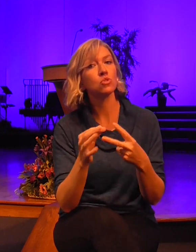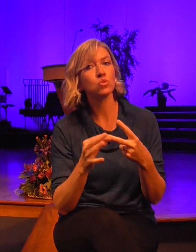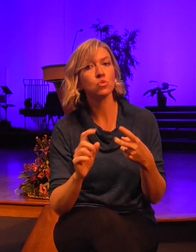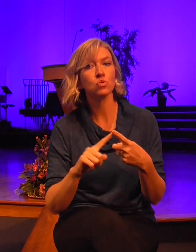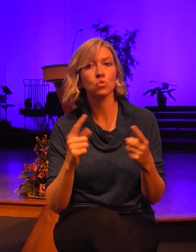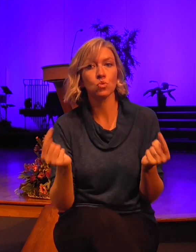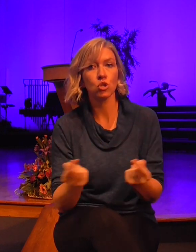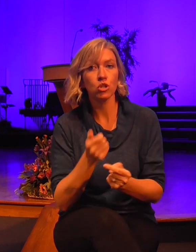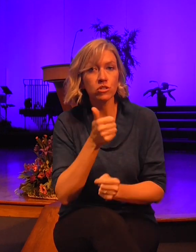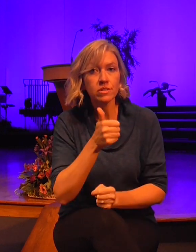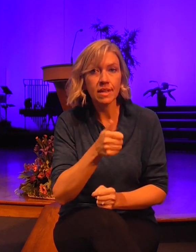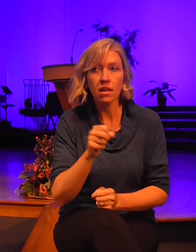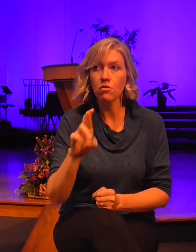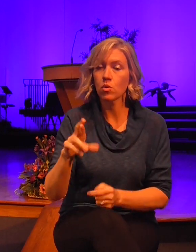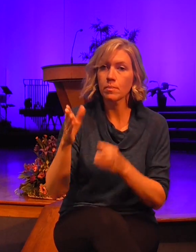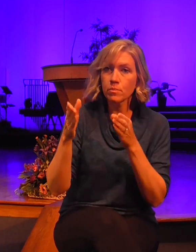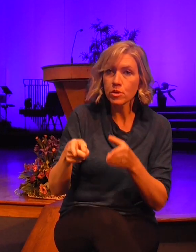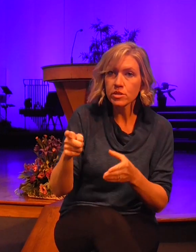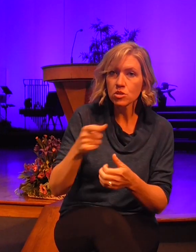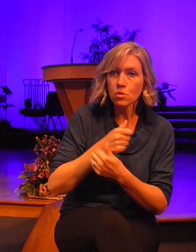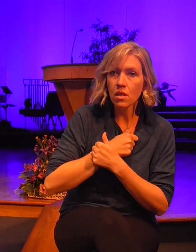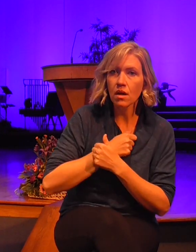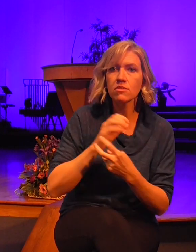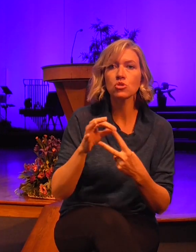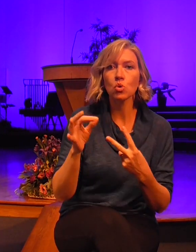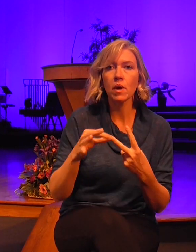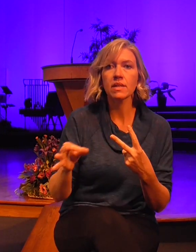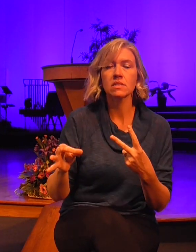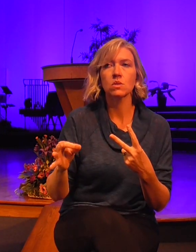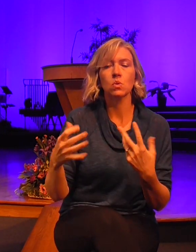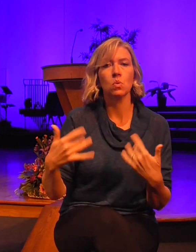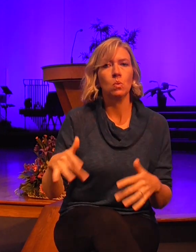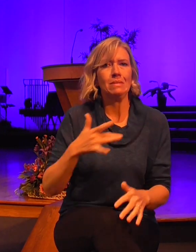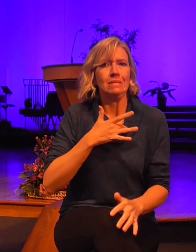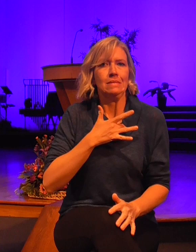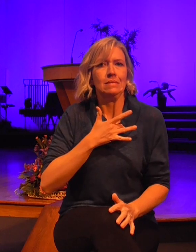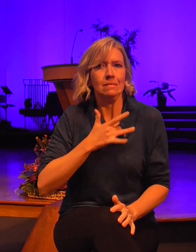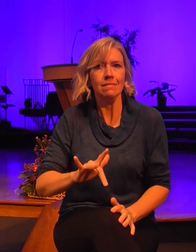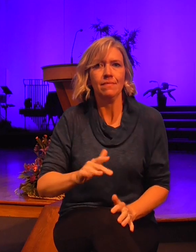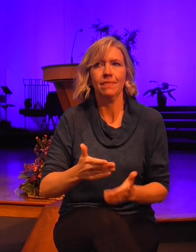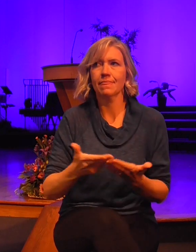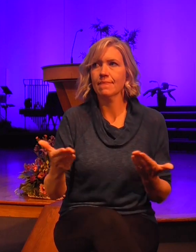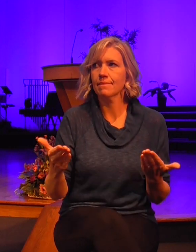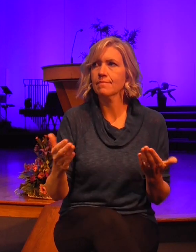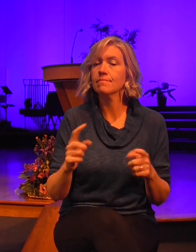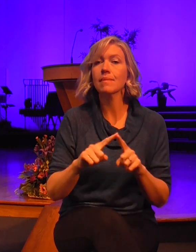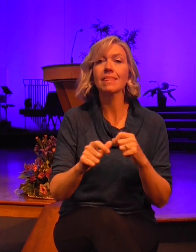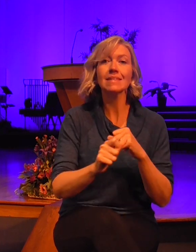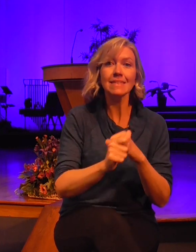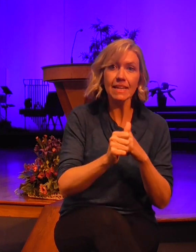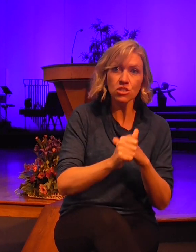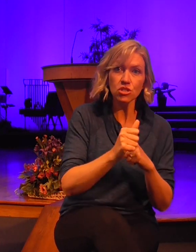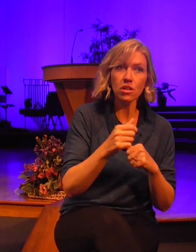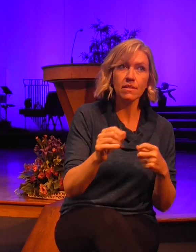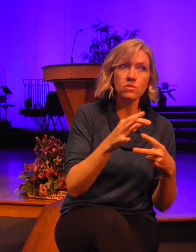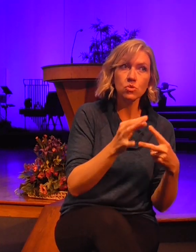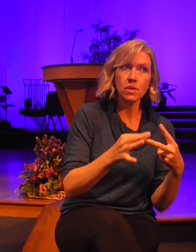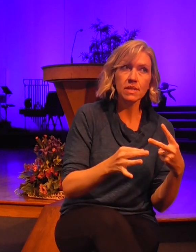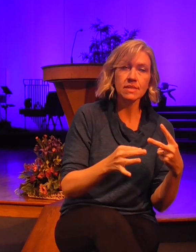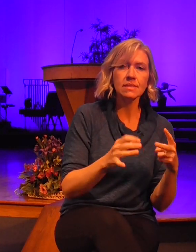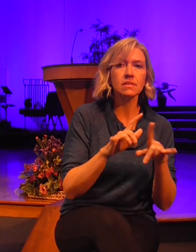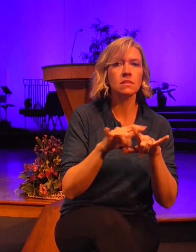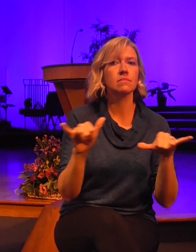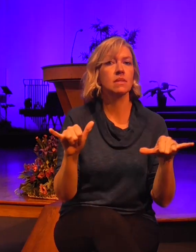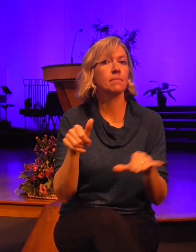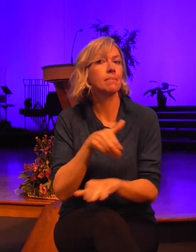or someone you love. Choice is a very fragile thing. But for the danger of choice, there's also the great power